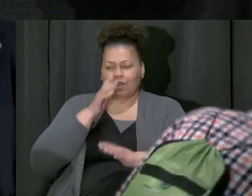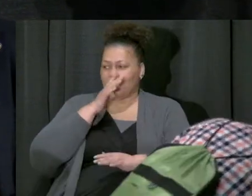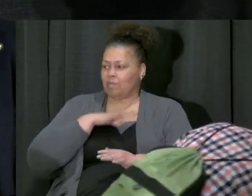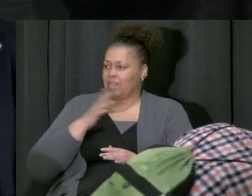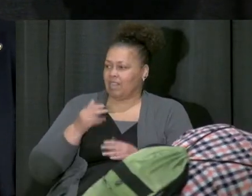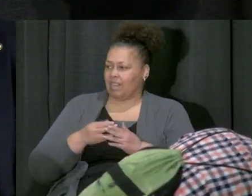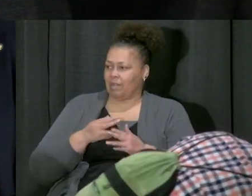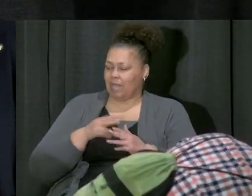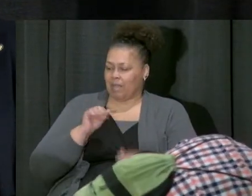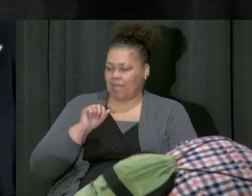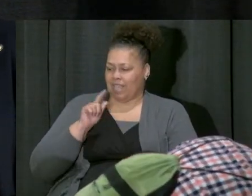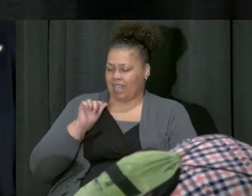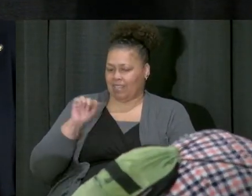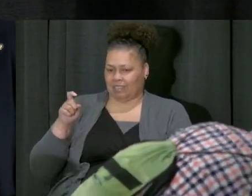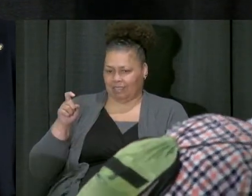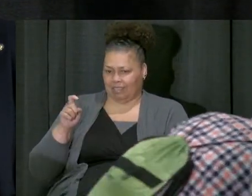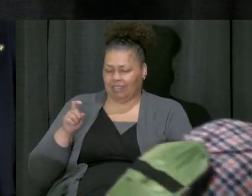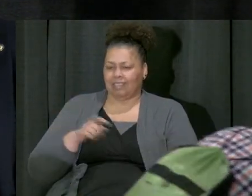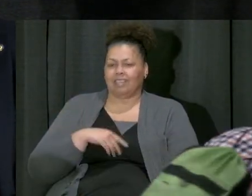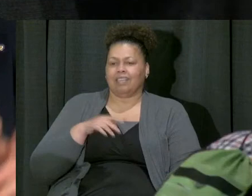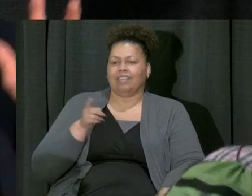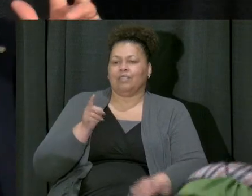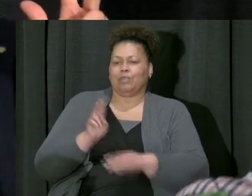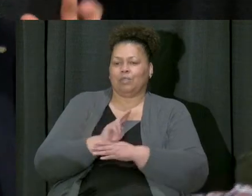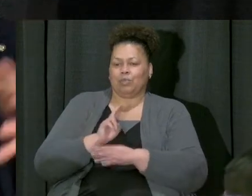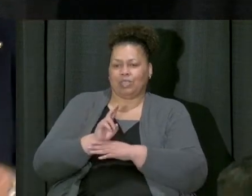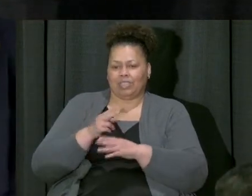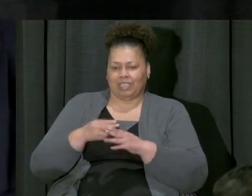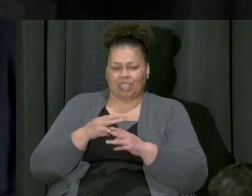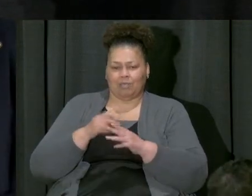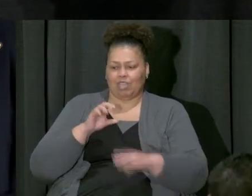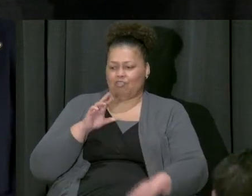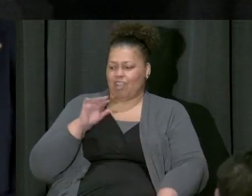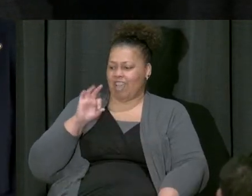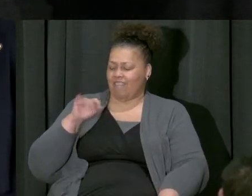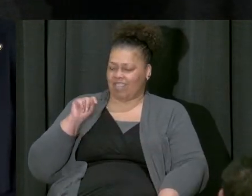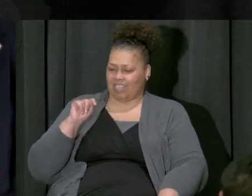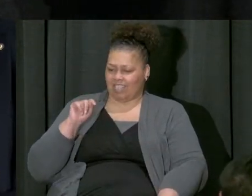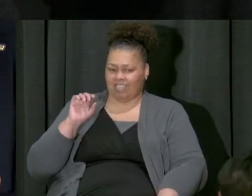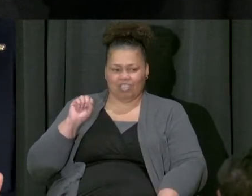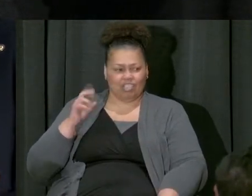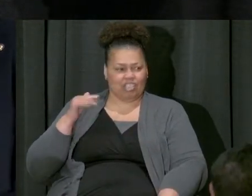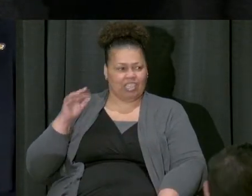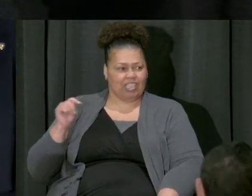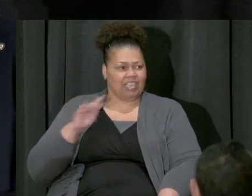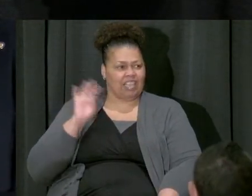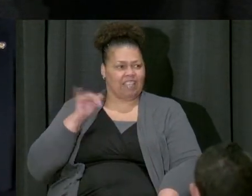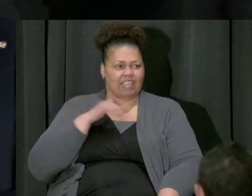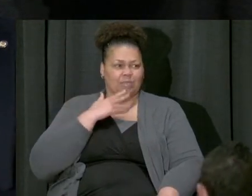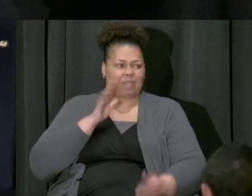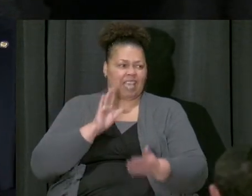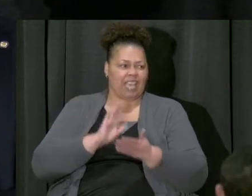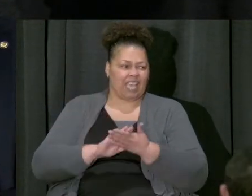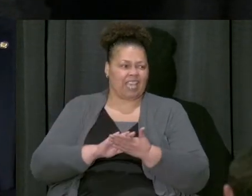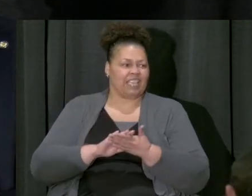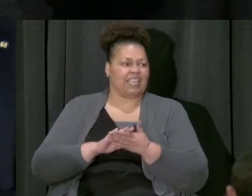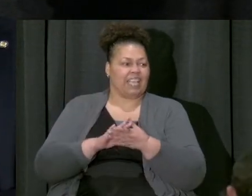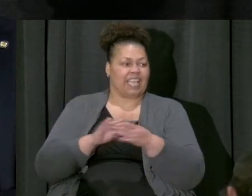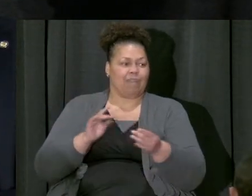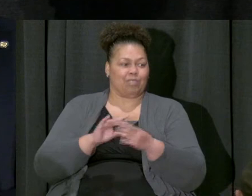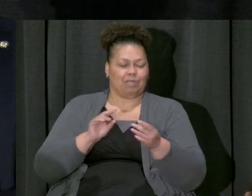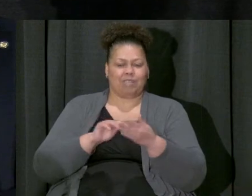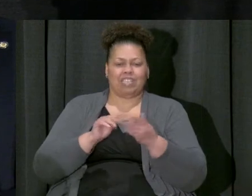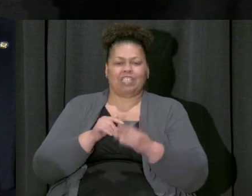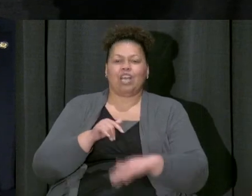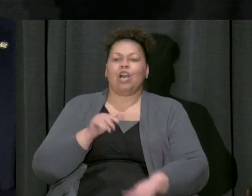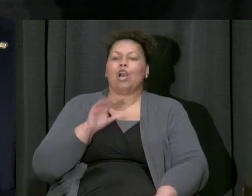her name is Alex, and she uses the term craptions. Okay, those are bad captions. All right,